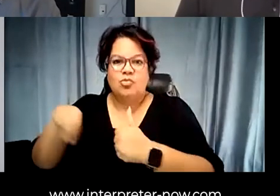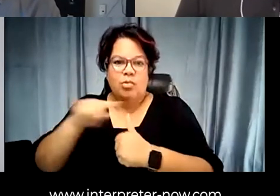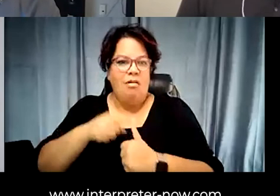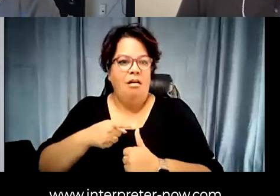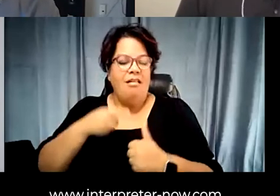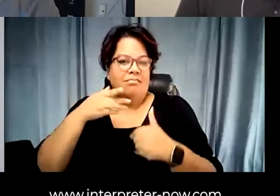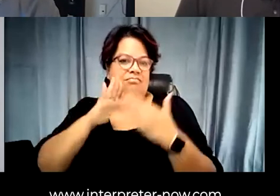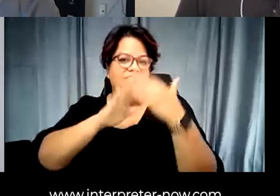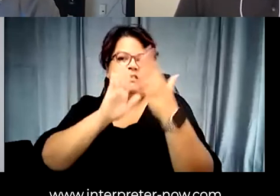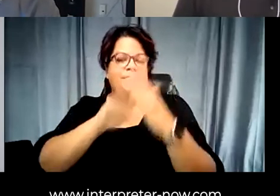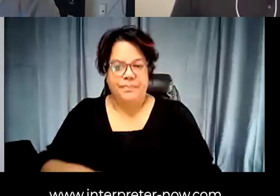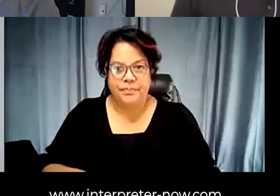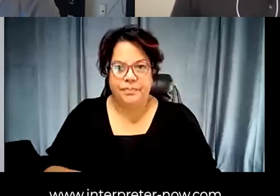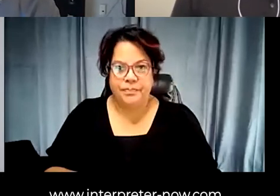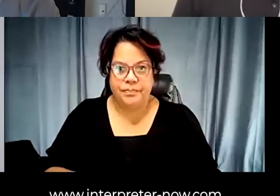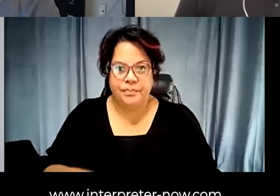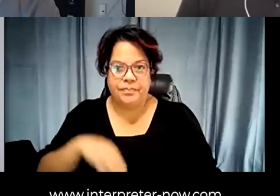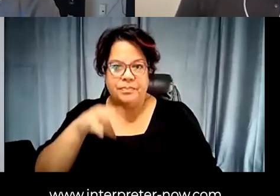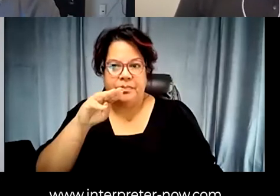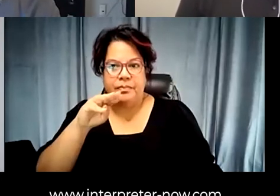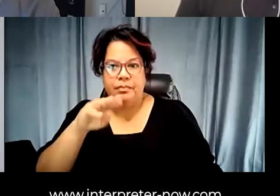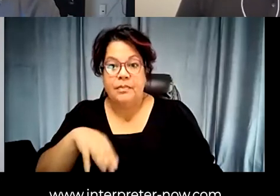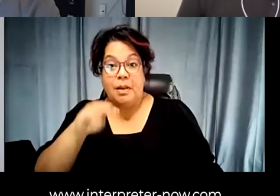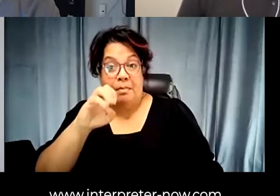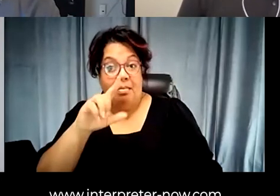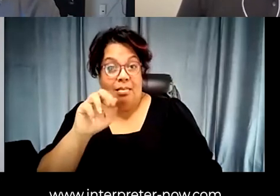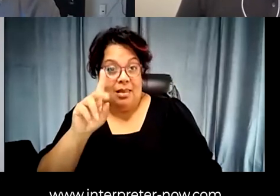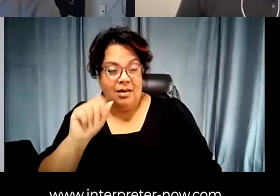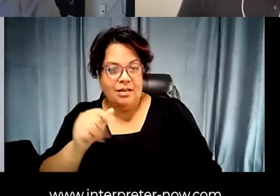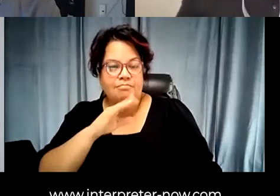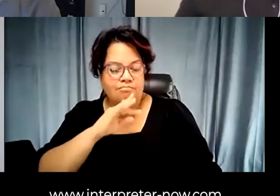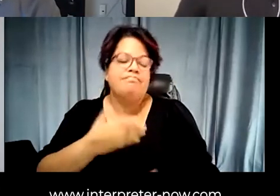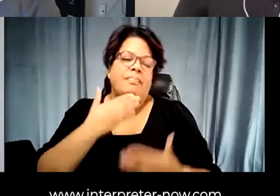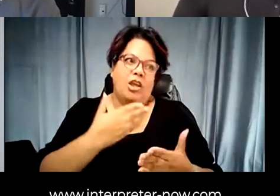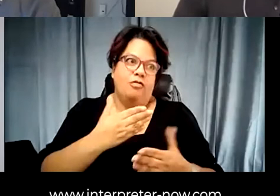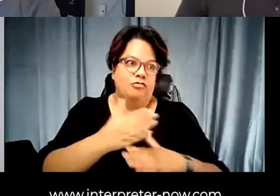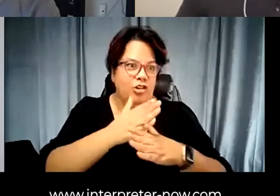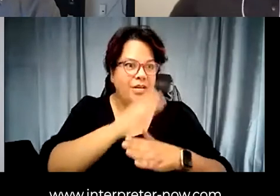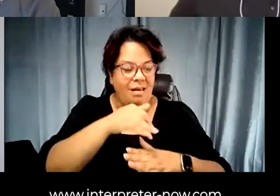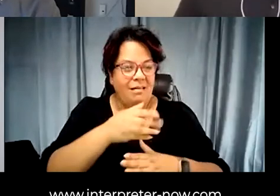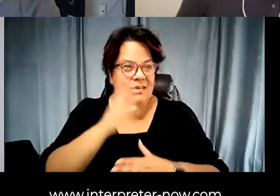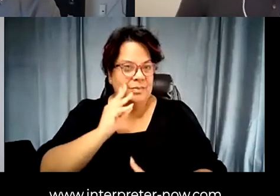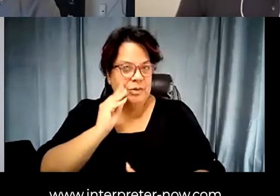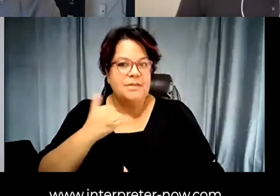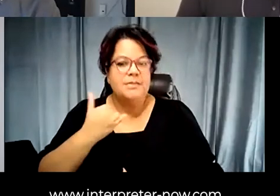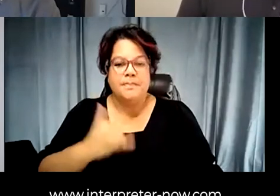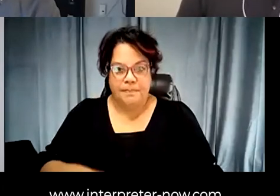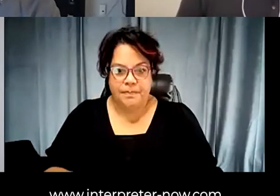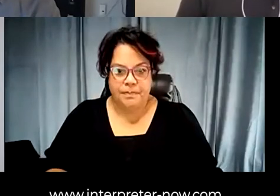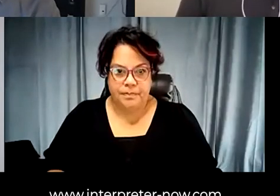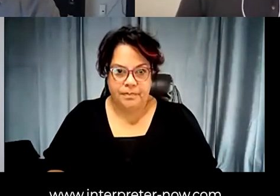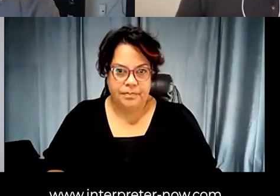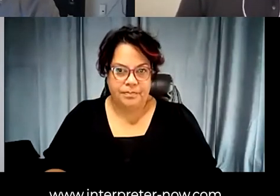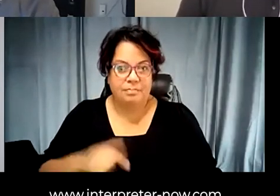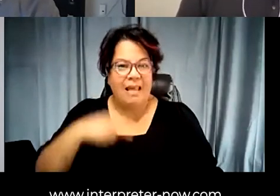Yeah. Well, thank you for sharing that experience too. I think each